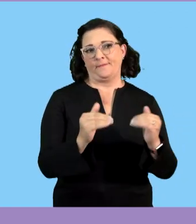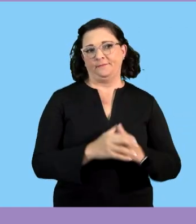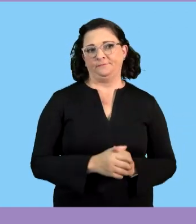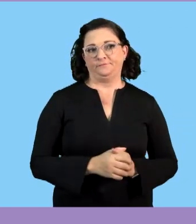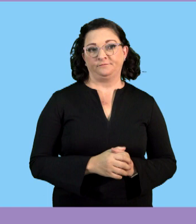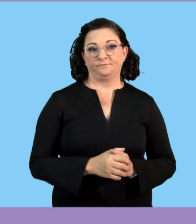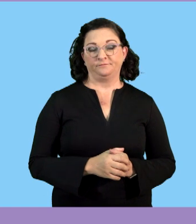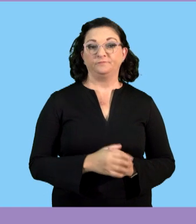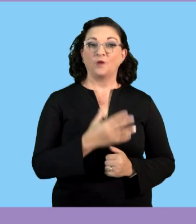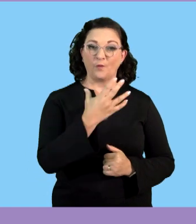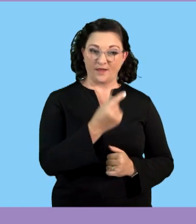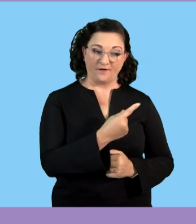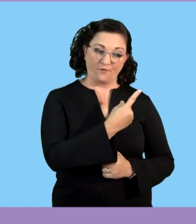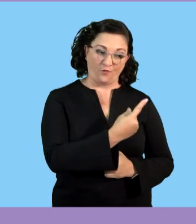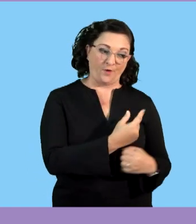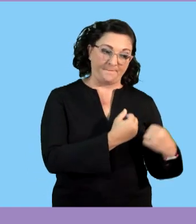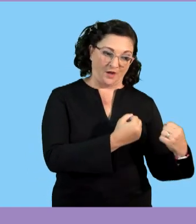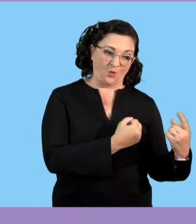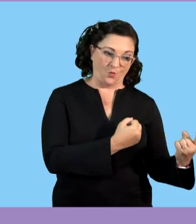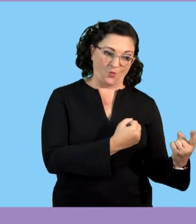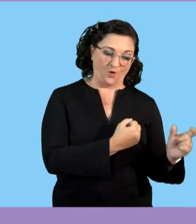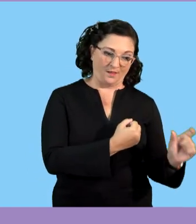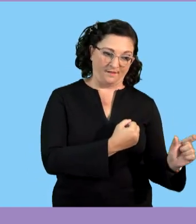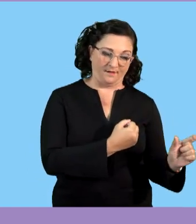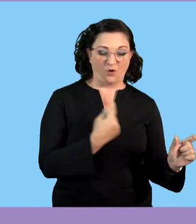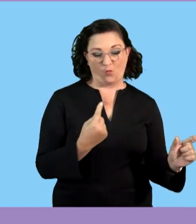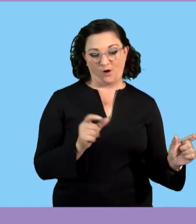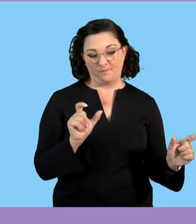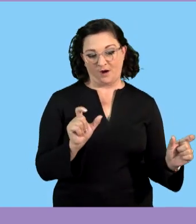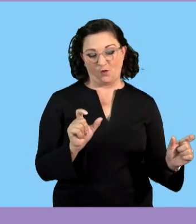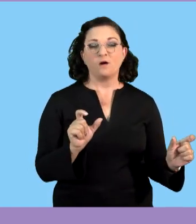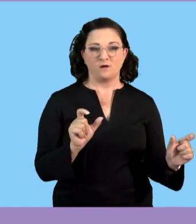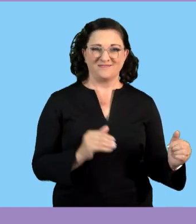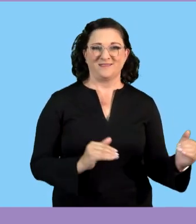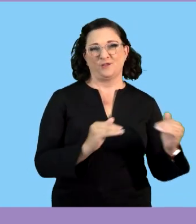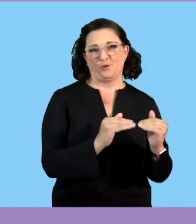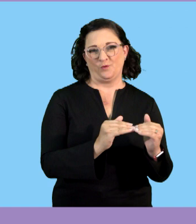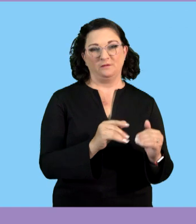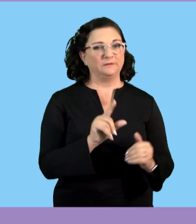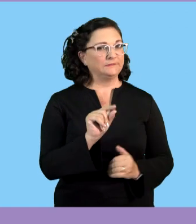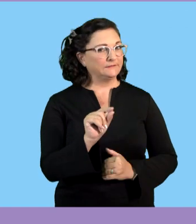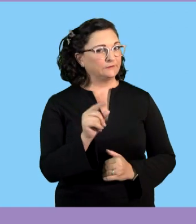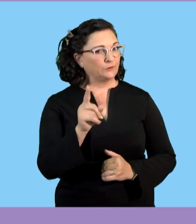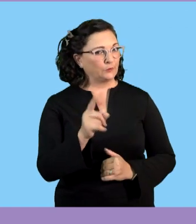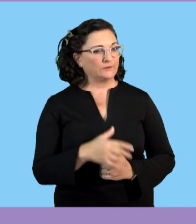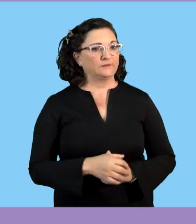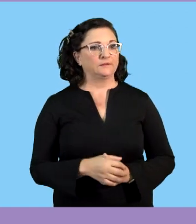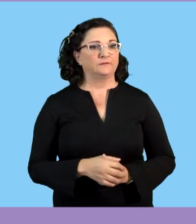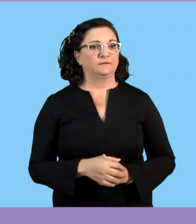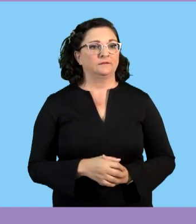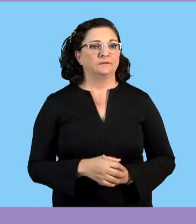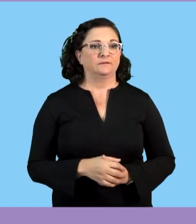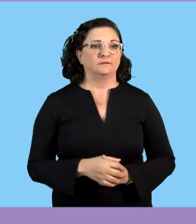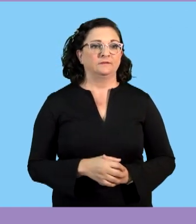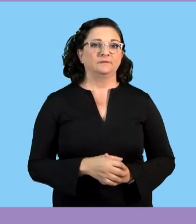Now since as well we have one power on the left, one power on the right, that means that these powers are equal to each other. But what's interesting there is that those